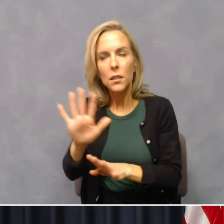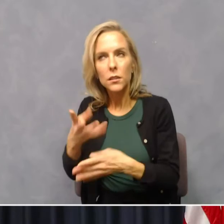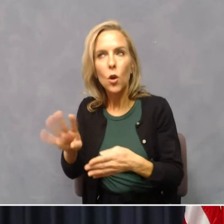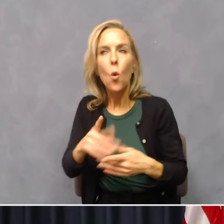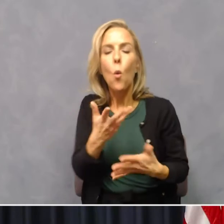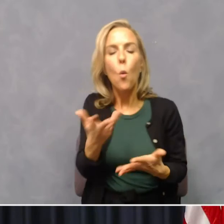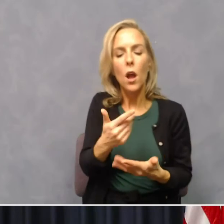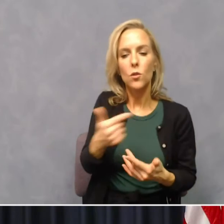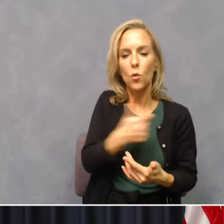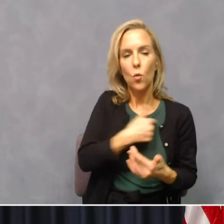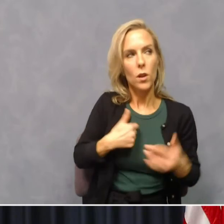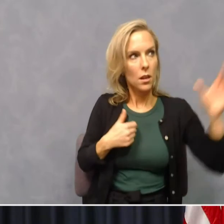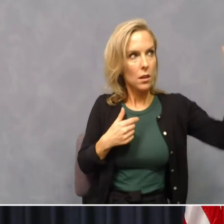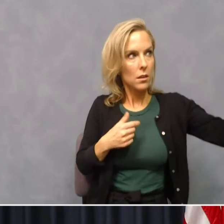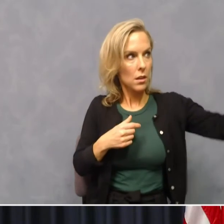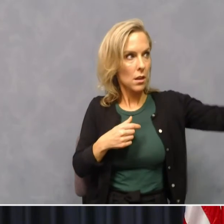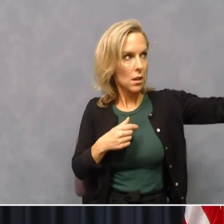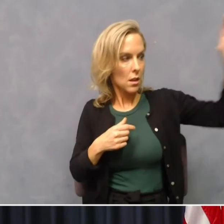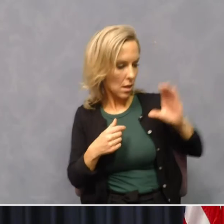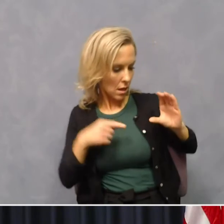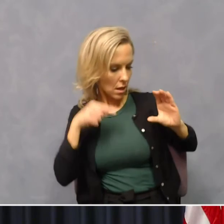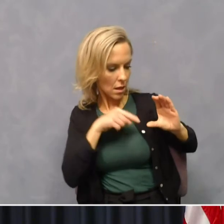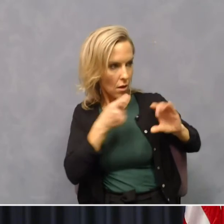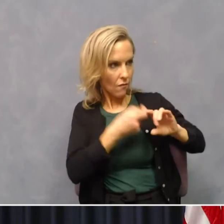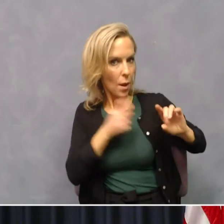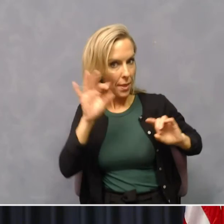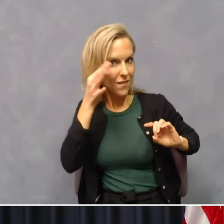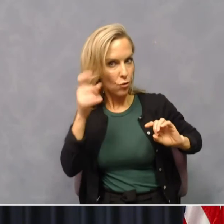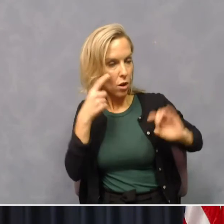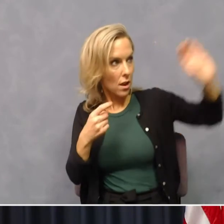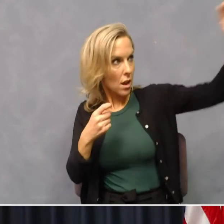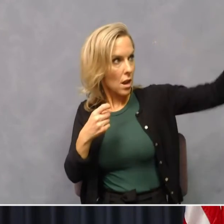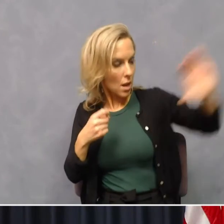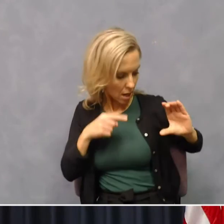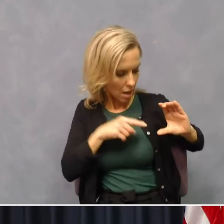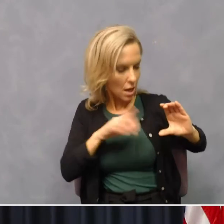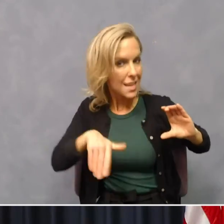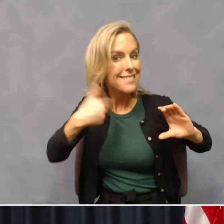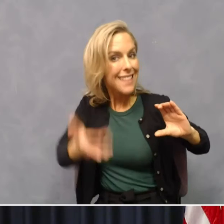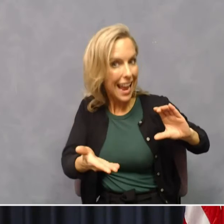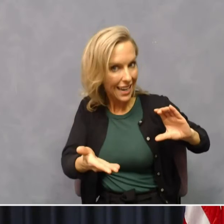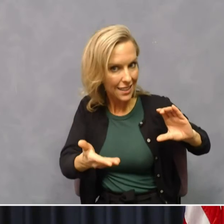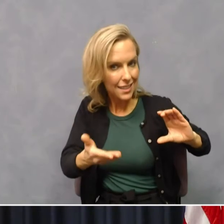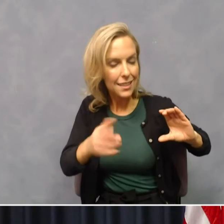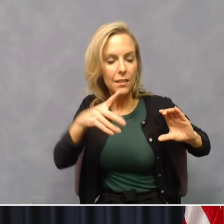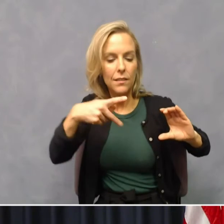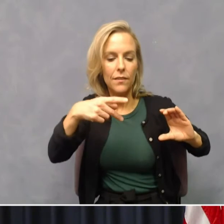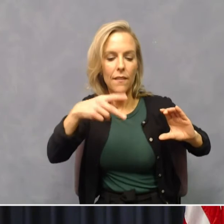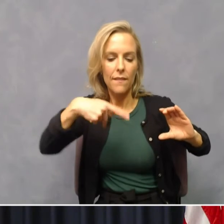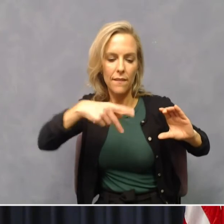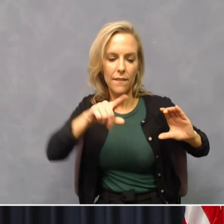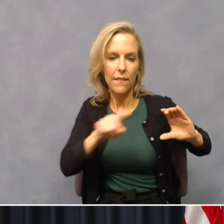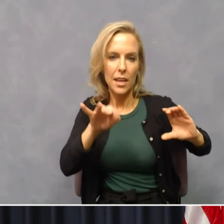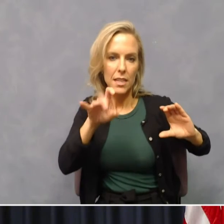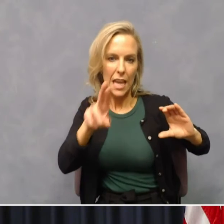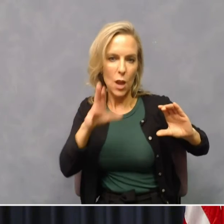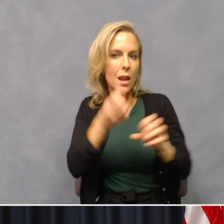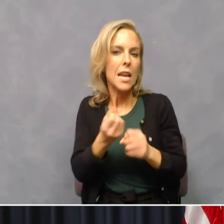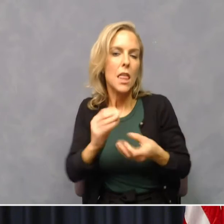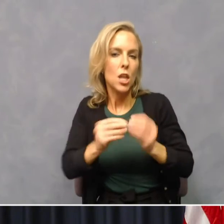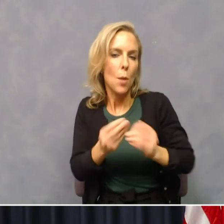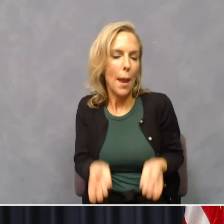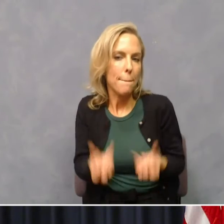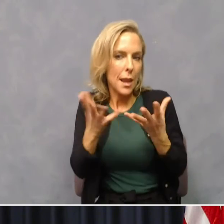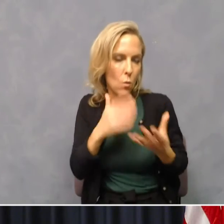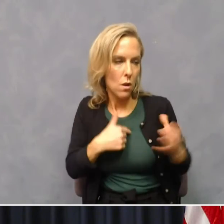by the federal government to us. So we'll get the next allocation of Pfizer, just the numbers, tomorrow.